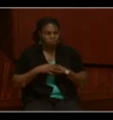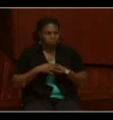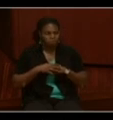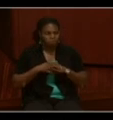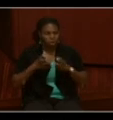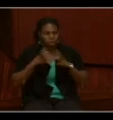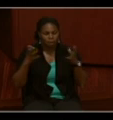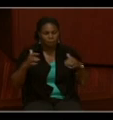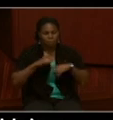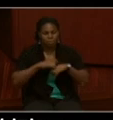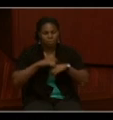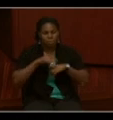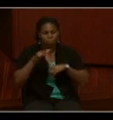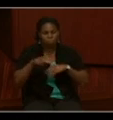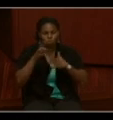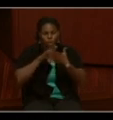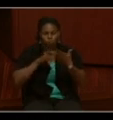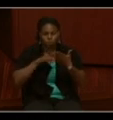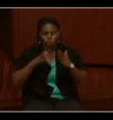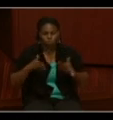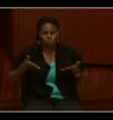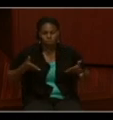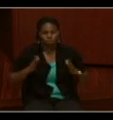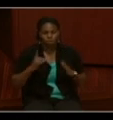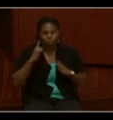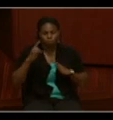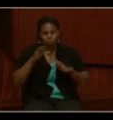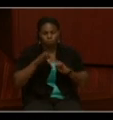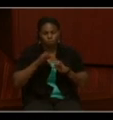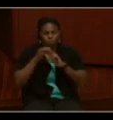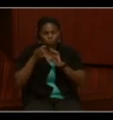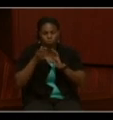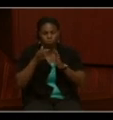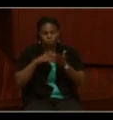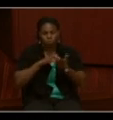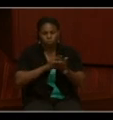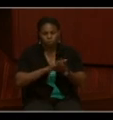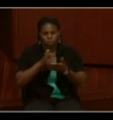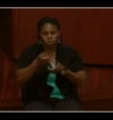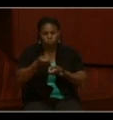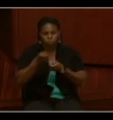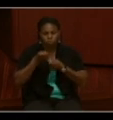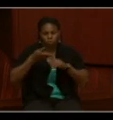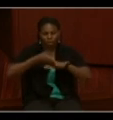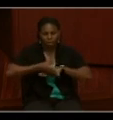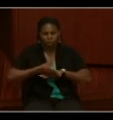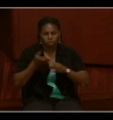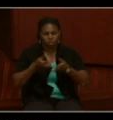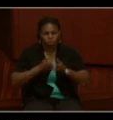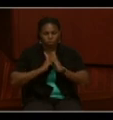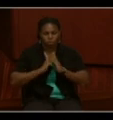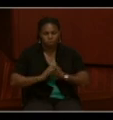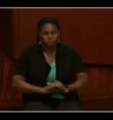how much time should a researcher allow for exclusion records to be pulled after making the request?